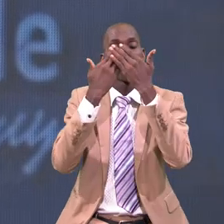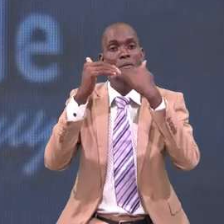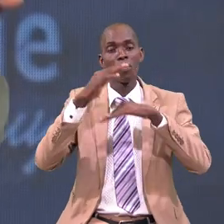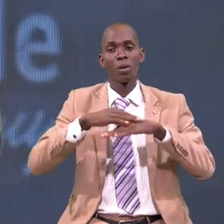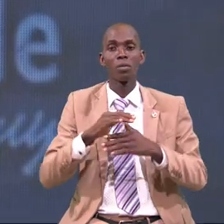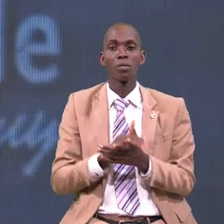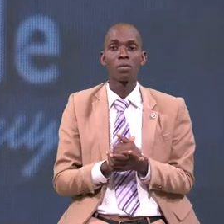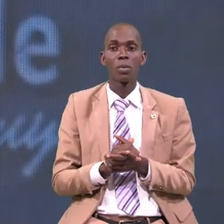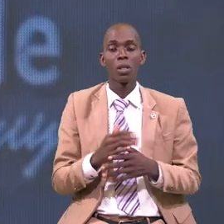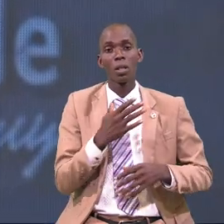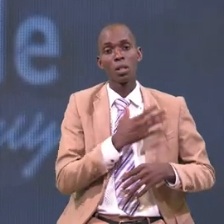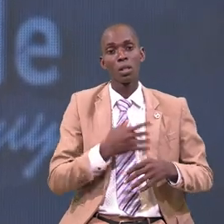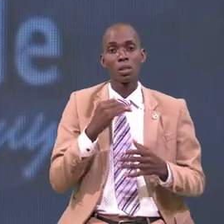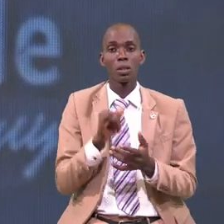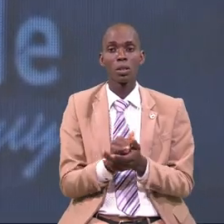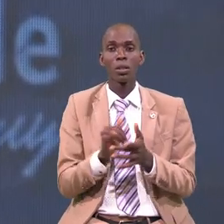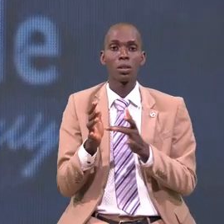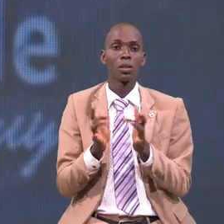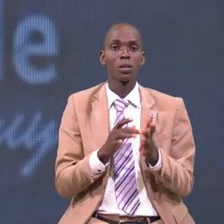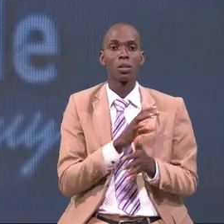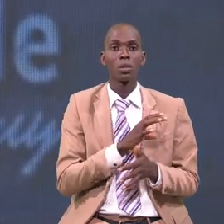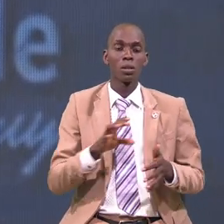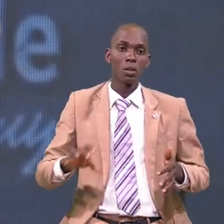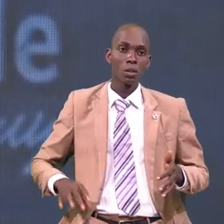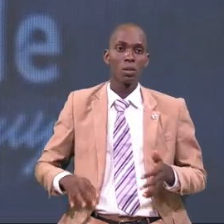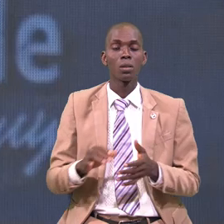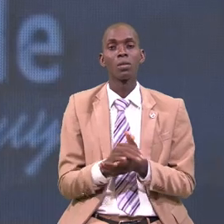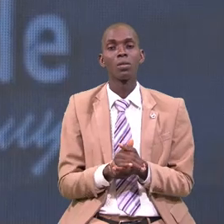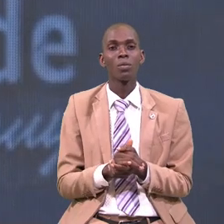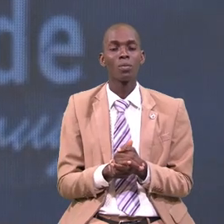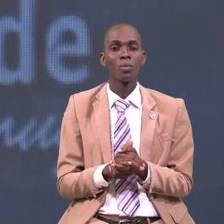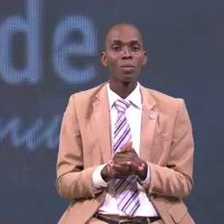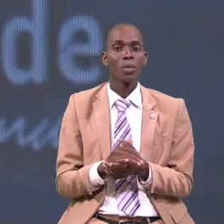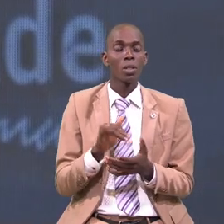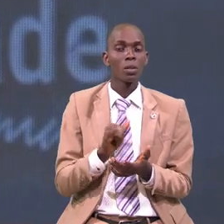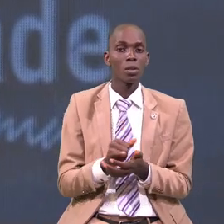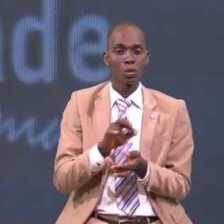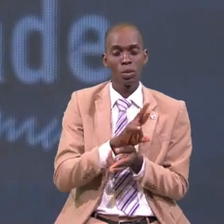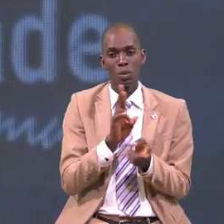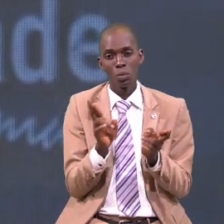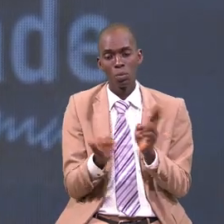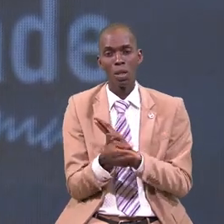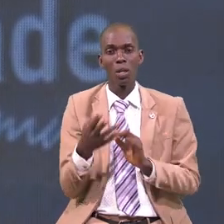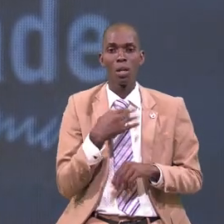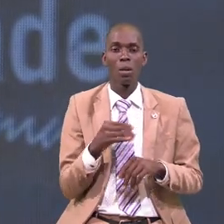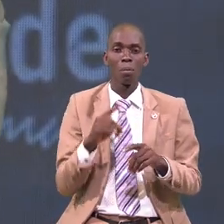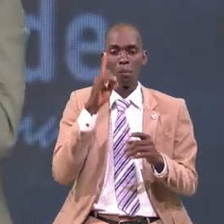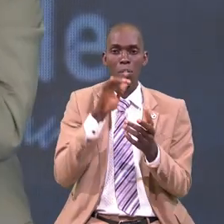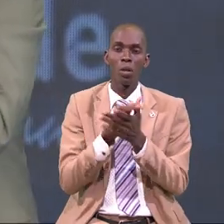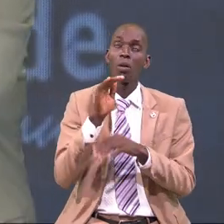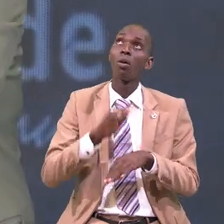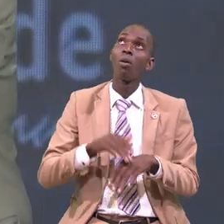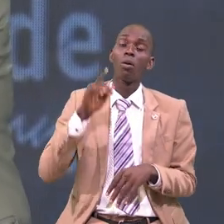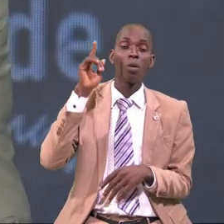And he sent Jesus Christ, that as we repent and believe on him, will